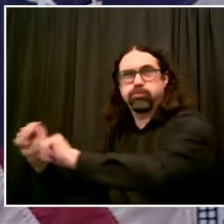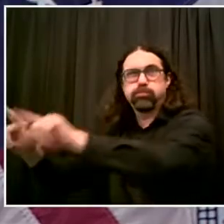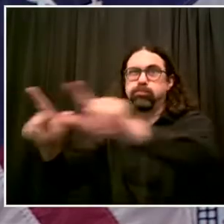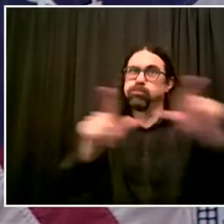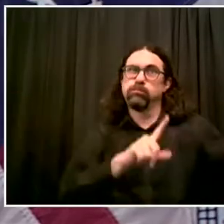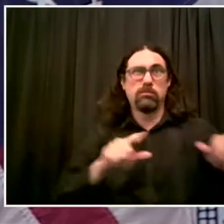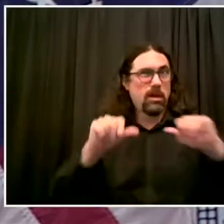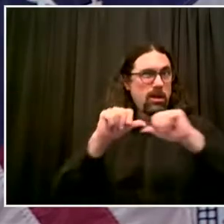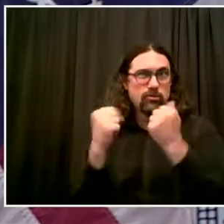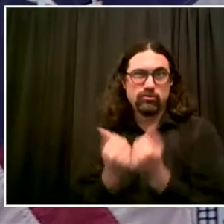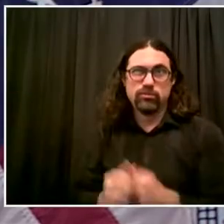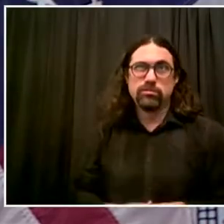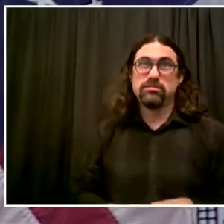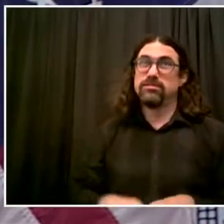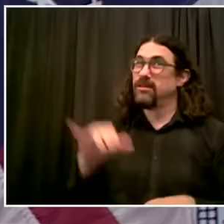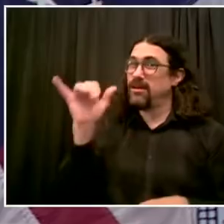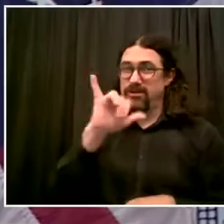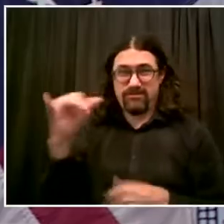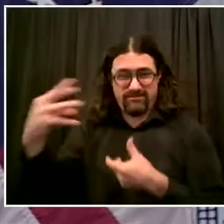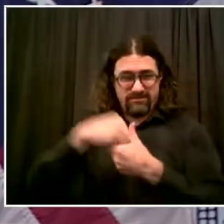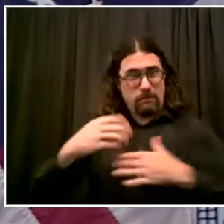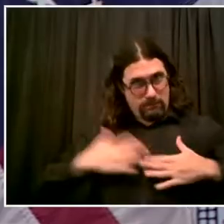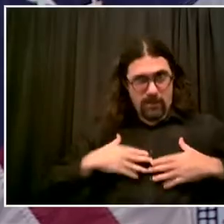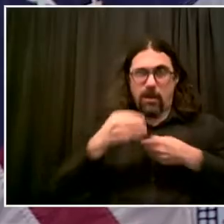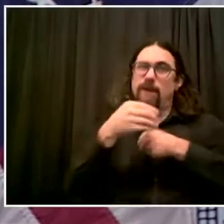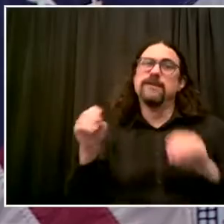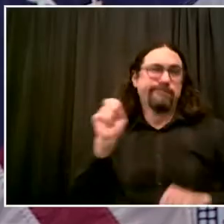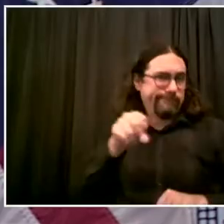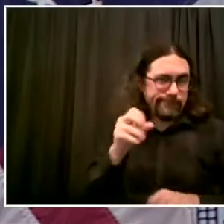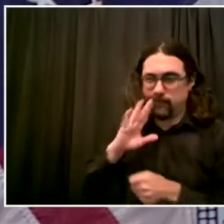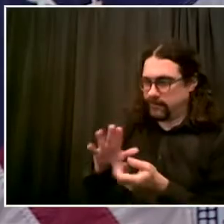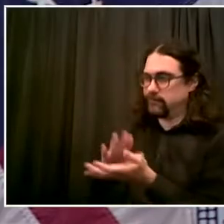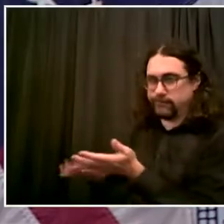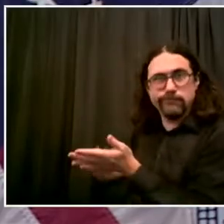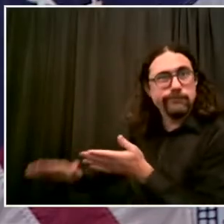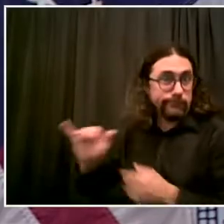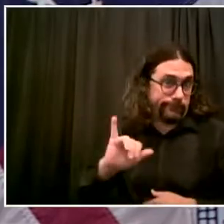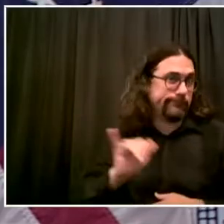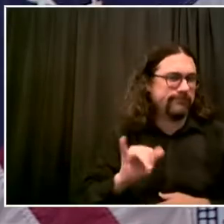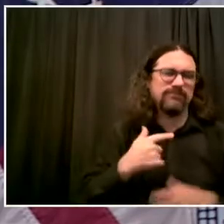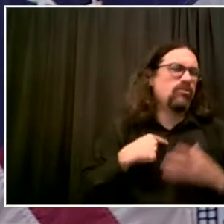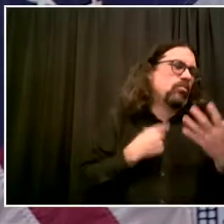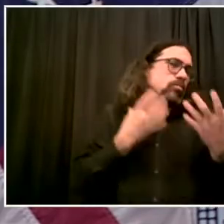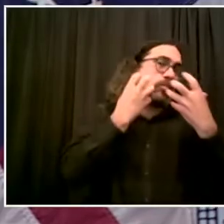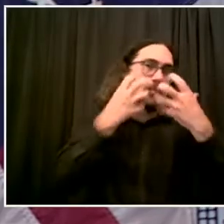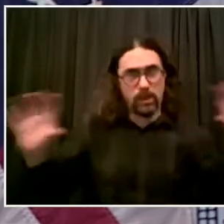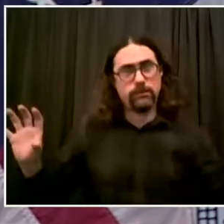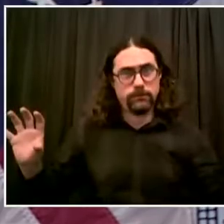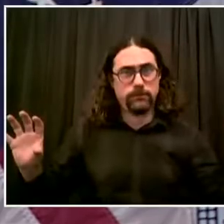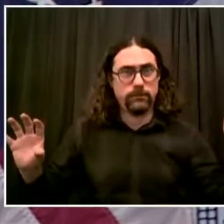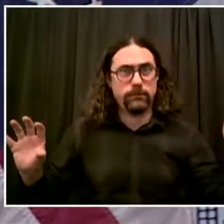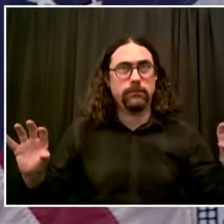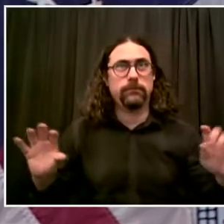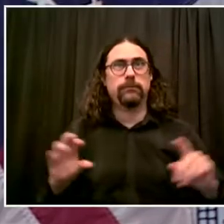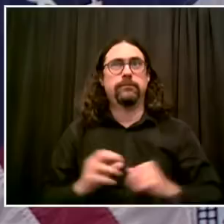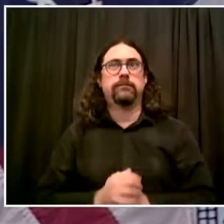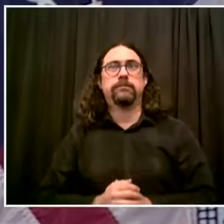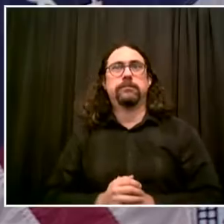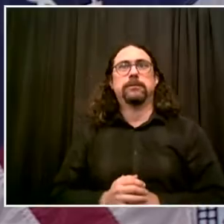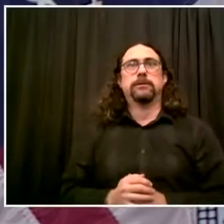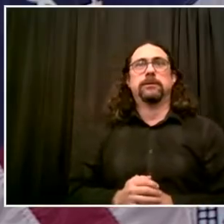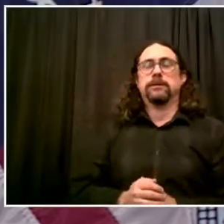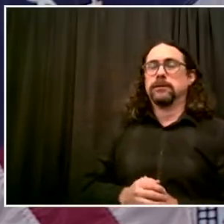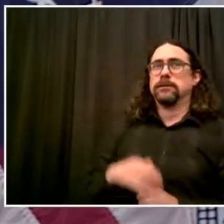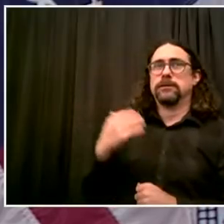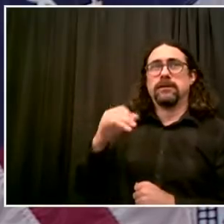City. All of that would be lost if we have to go to layoffs. It would be horrible. But as I said, it's about 2,200 employees